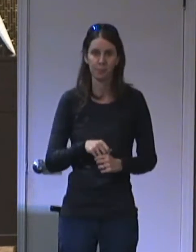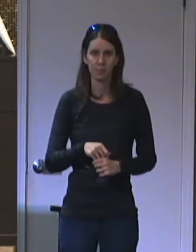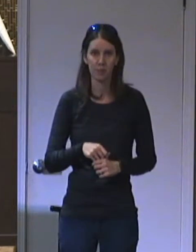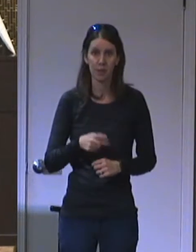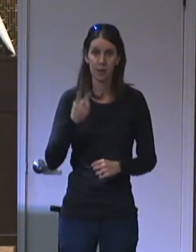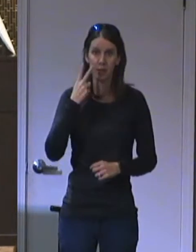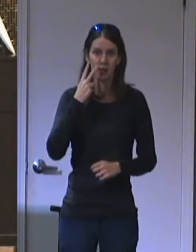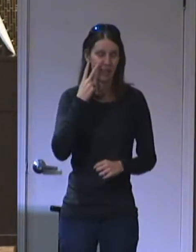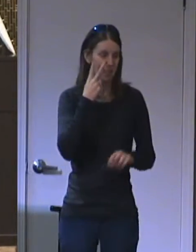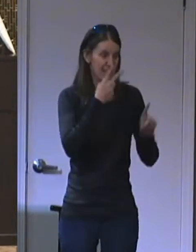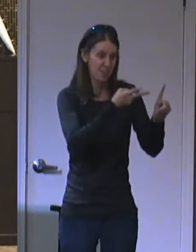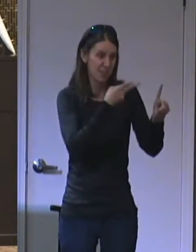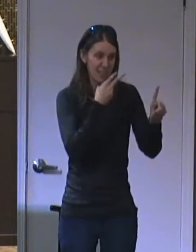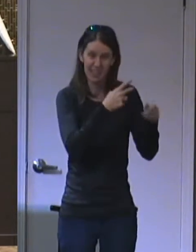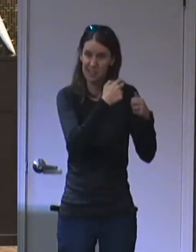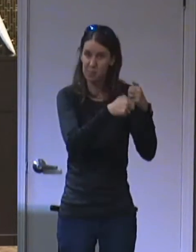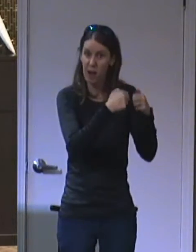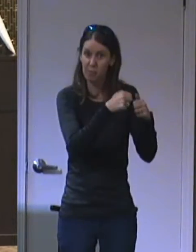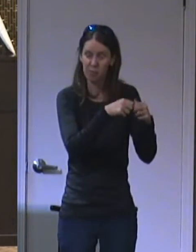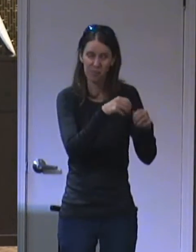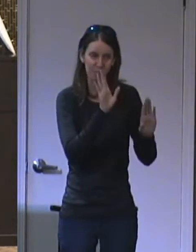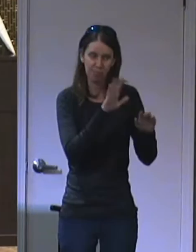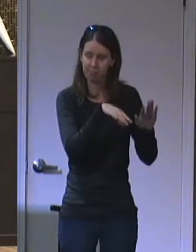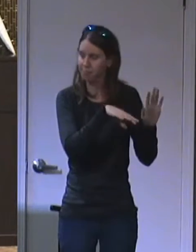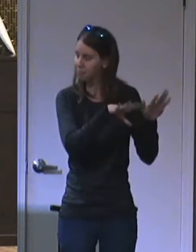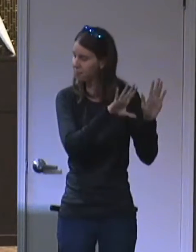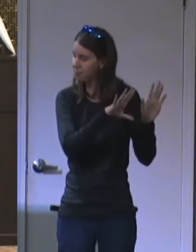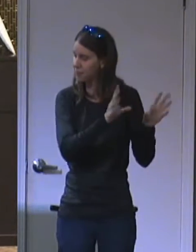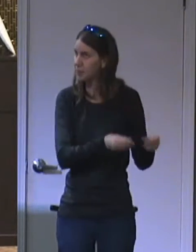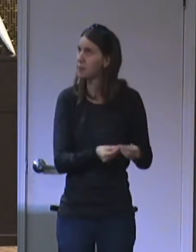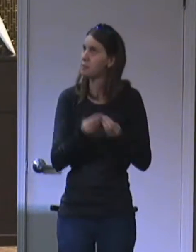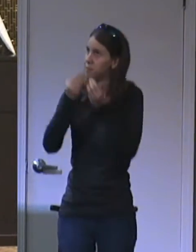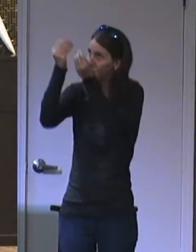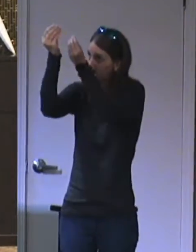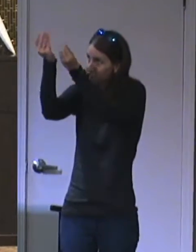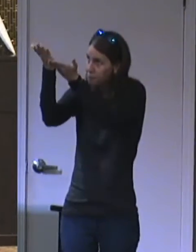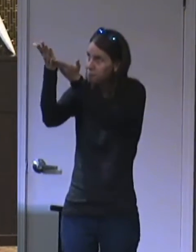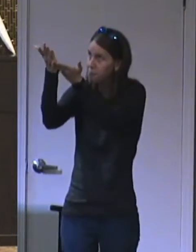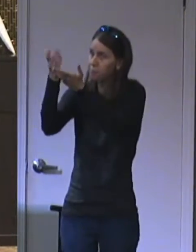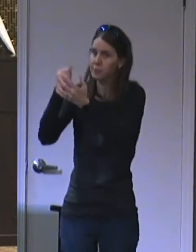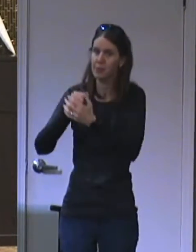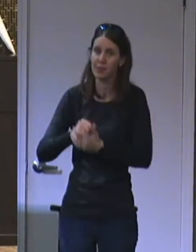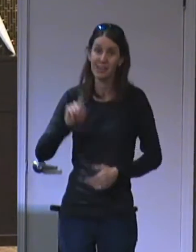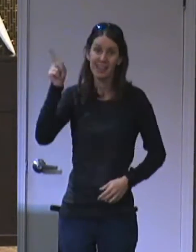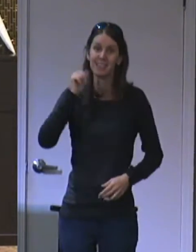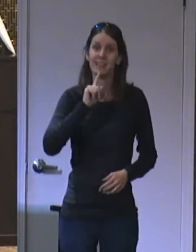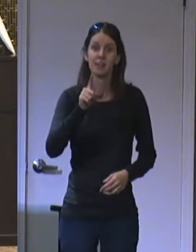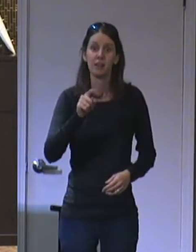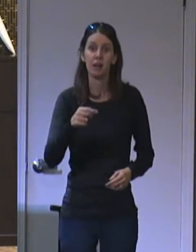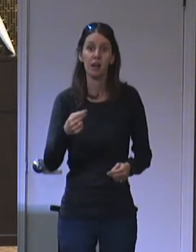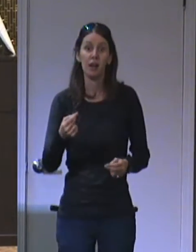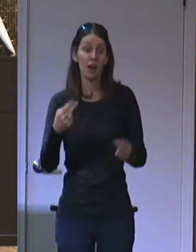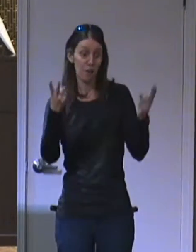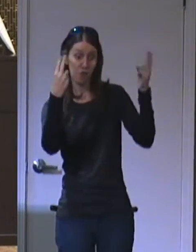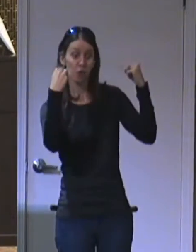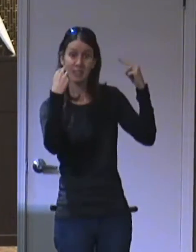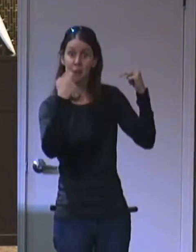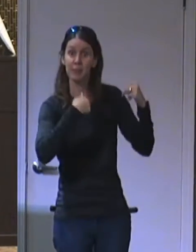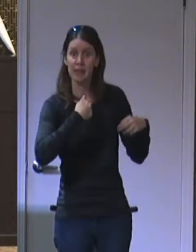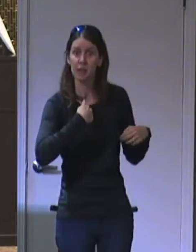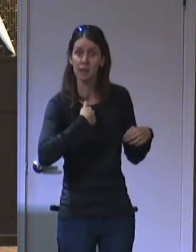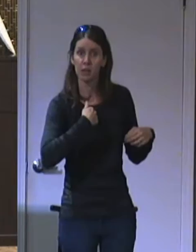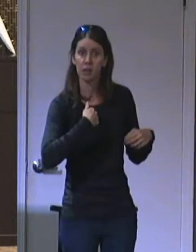Take our eyes off our problems and put them on Jesus. And He's going to say, look over here. Here's